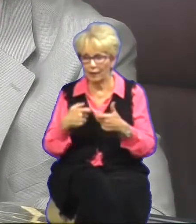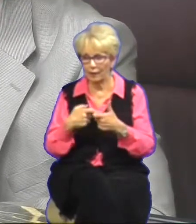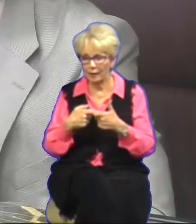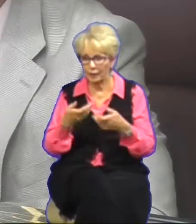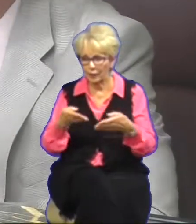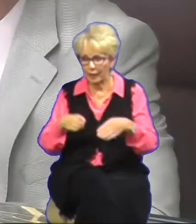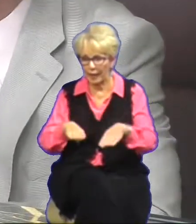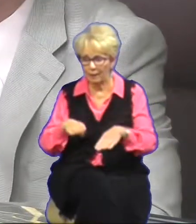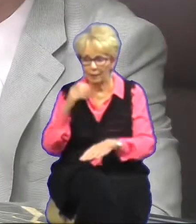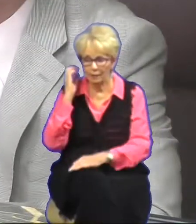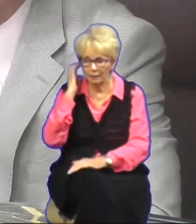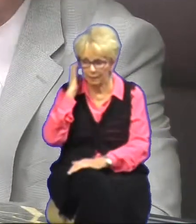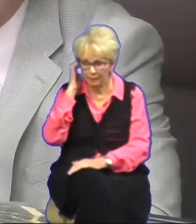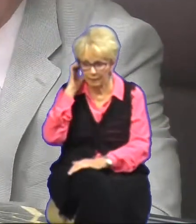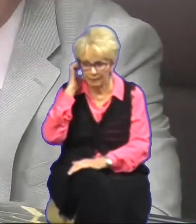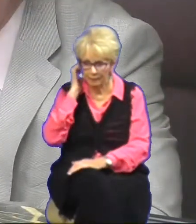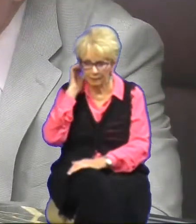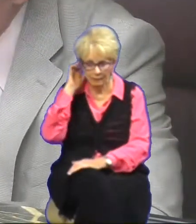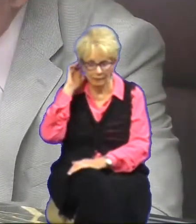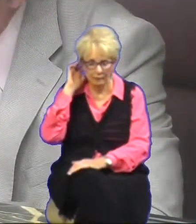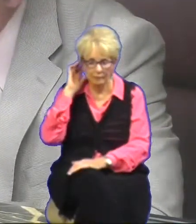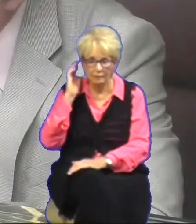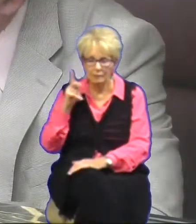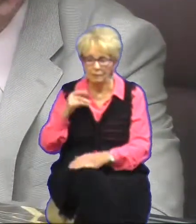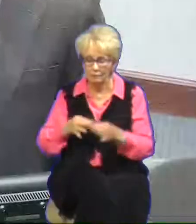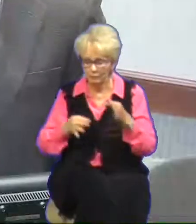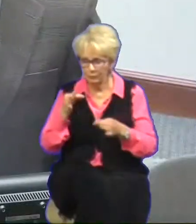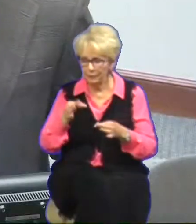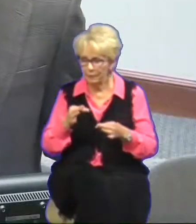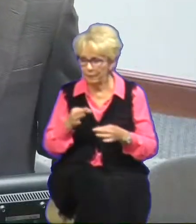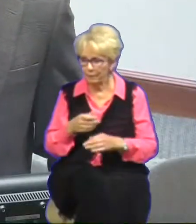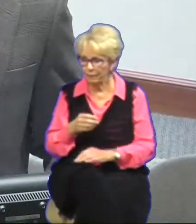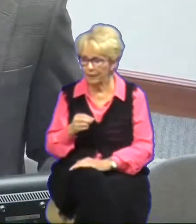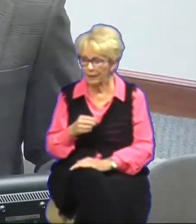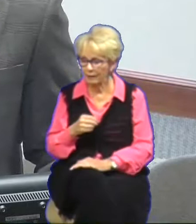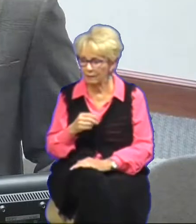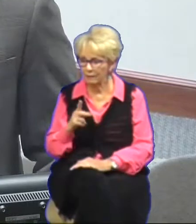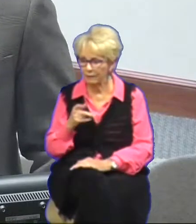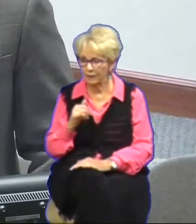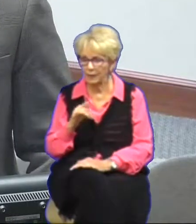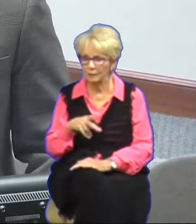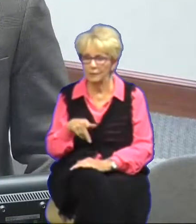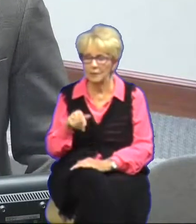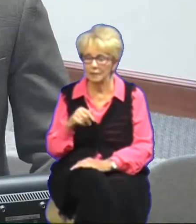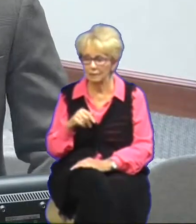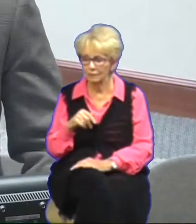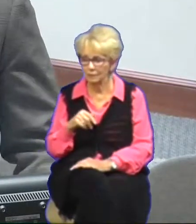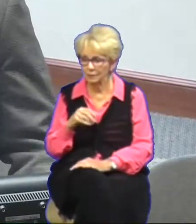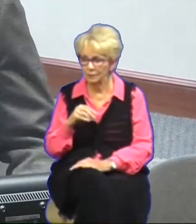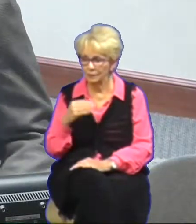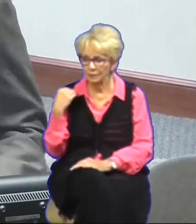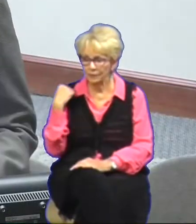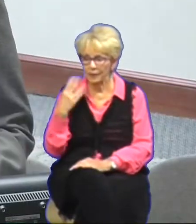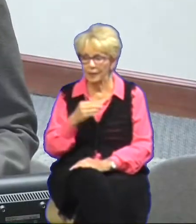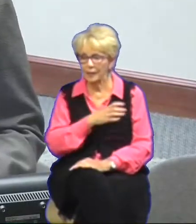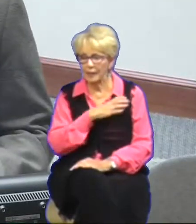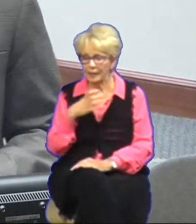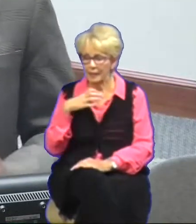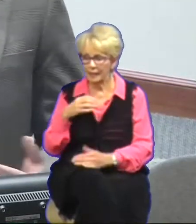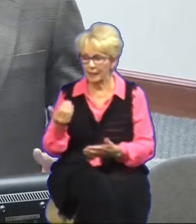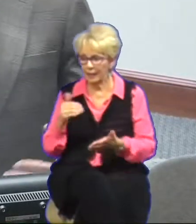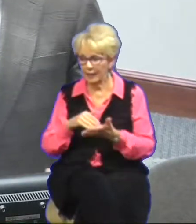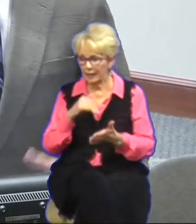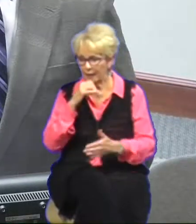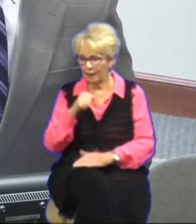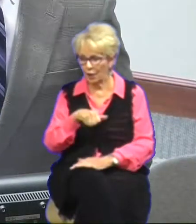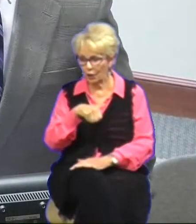gambling. Call the public hearing to order. Philip? Mr. Mayor, members of council, this one again